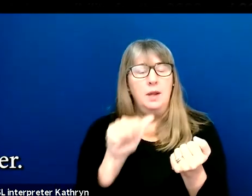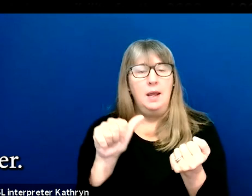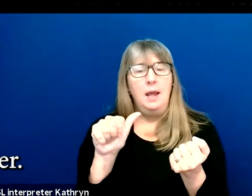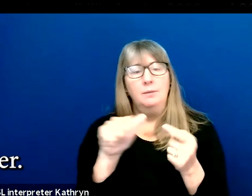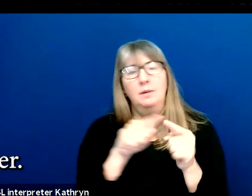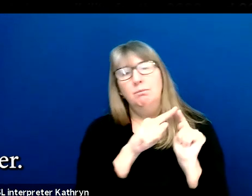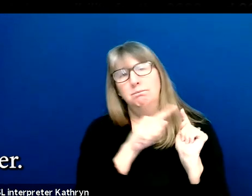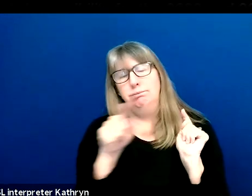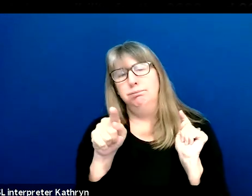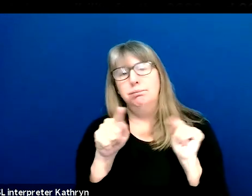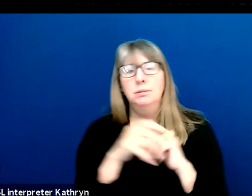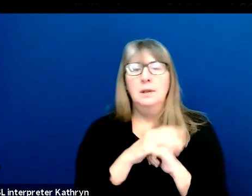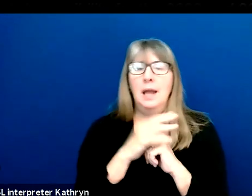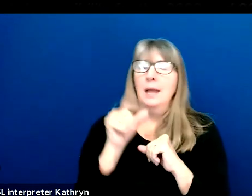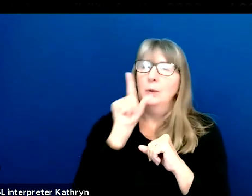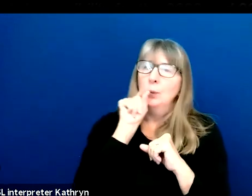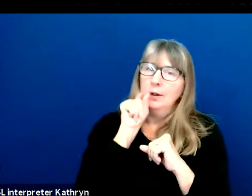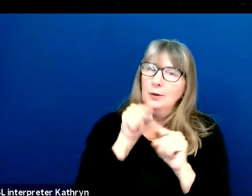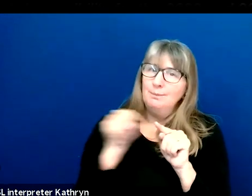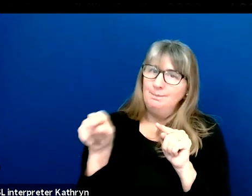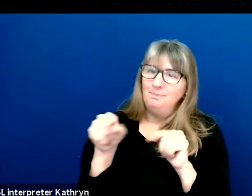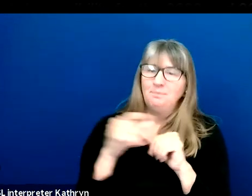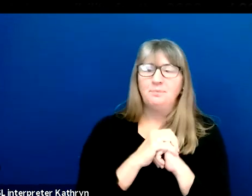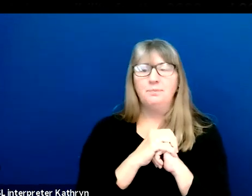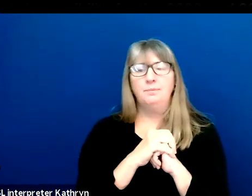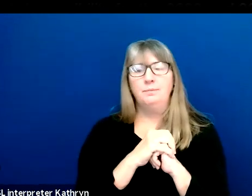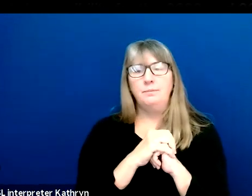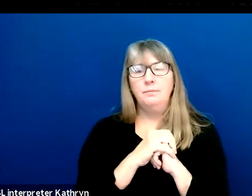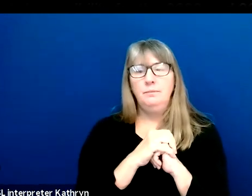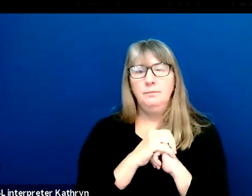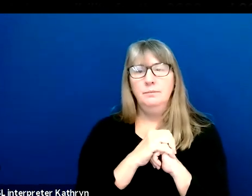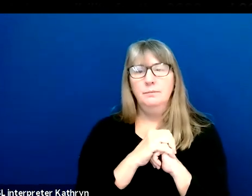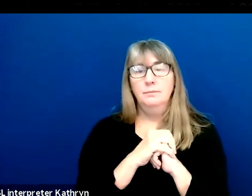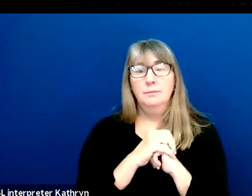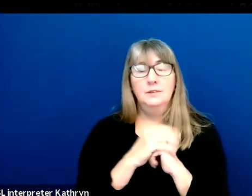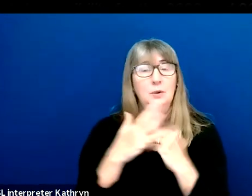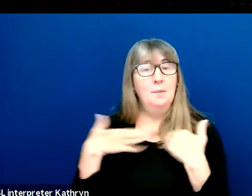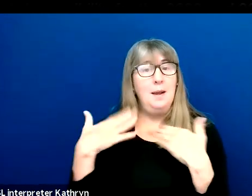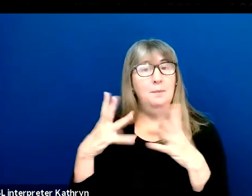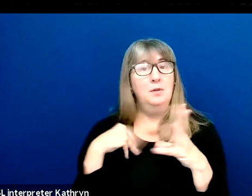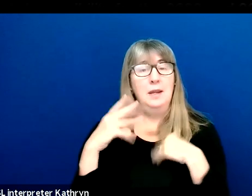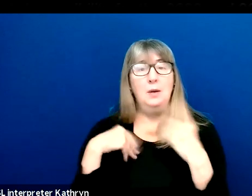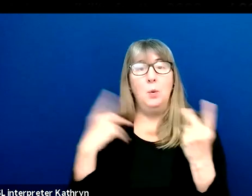cb432@standrews.ac.uk. And also I'm on Twitter at CE Brasseur. Happy to take any questions.